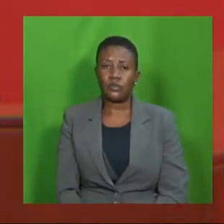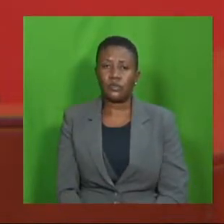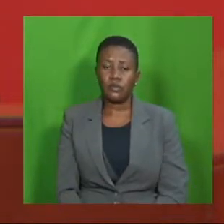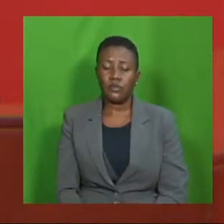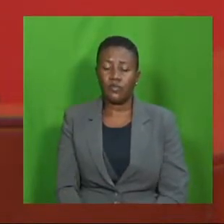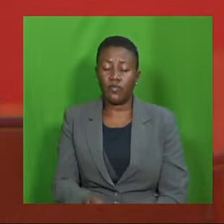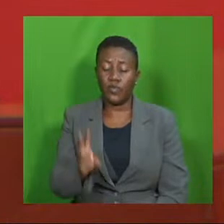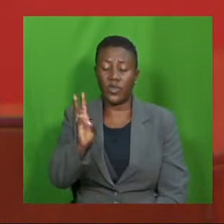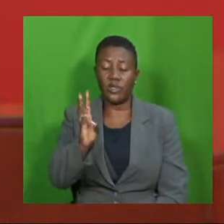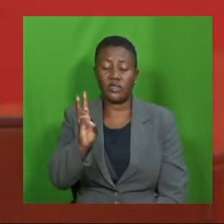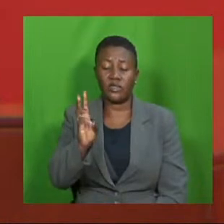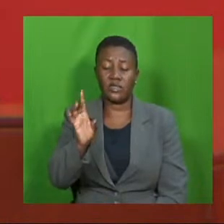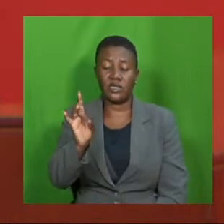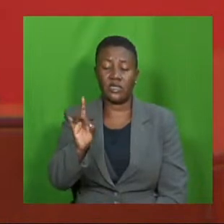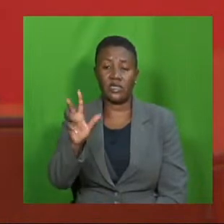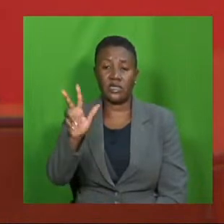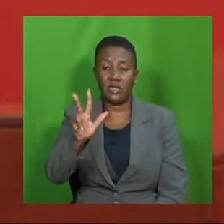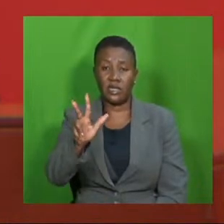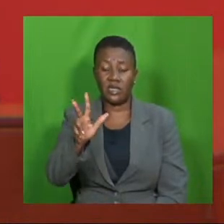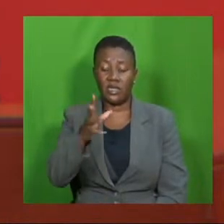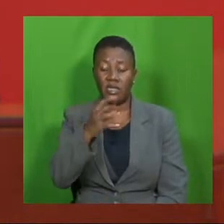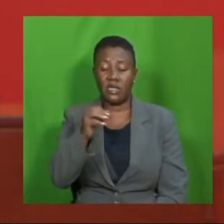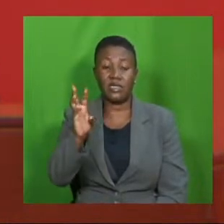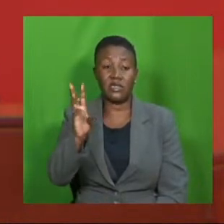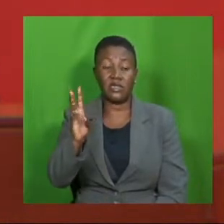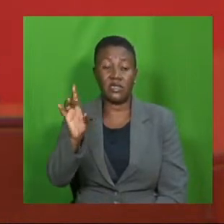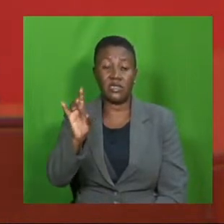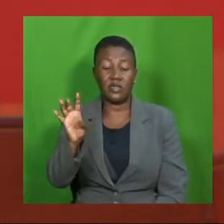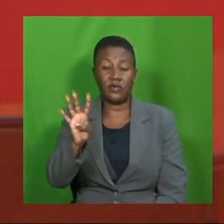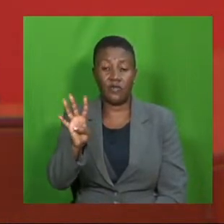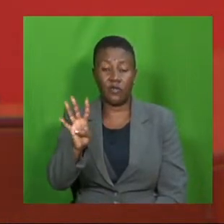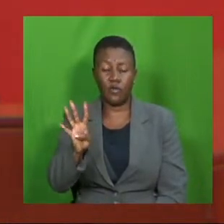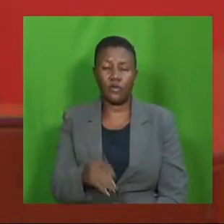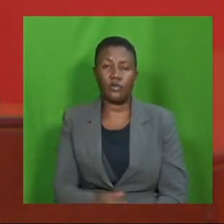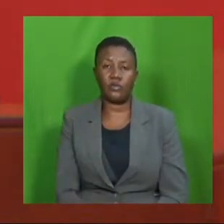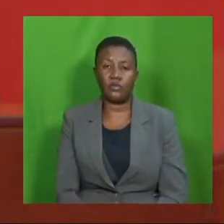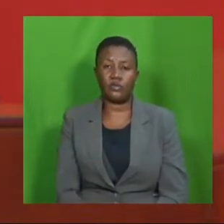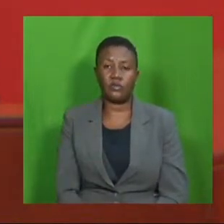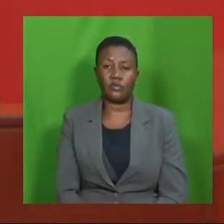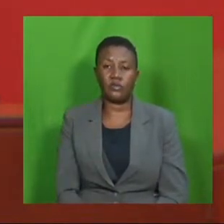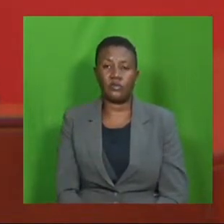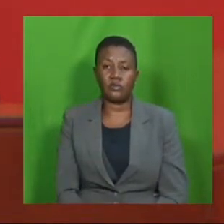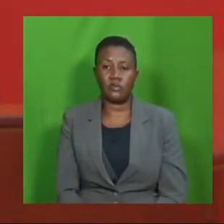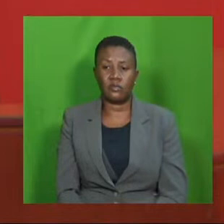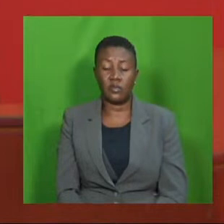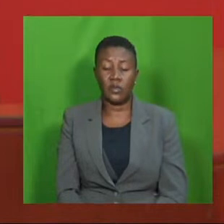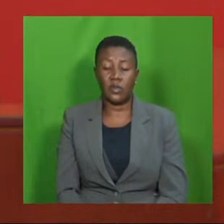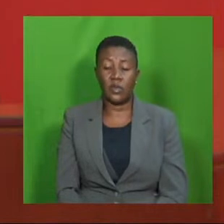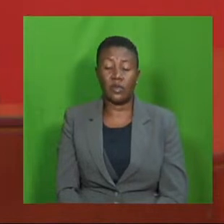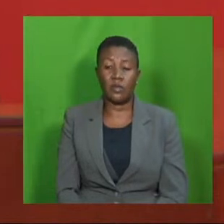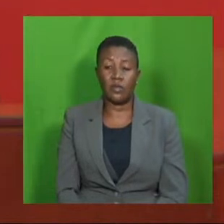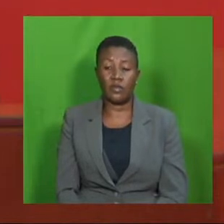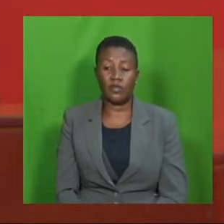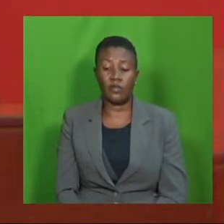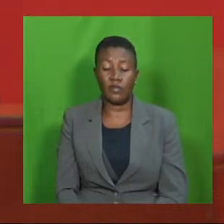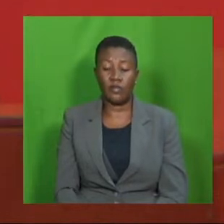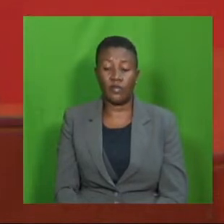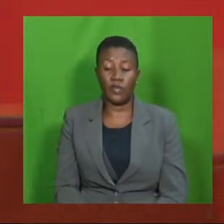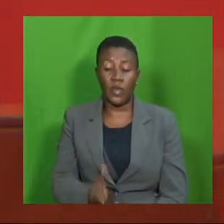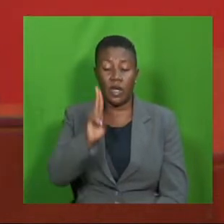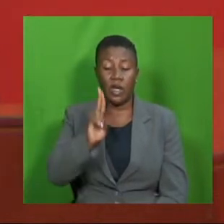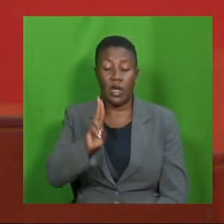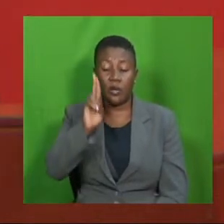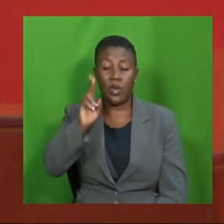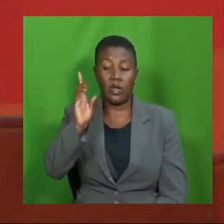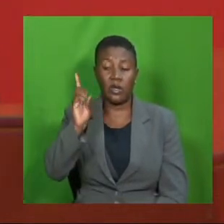683 and 684. Very well. Honorable member for Upper Denchira East. And Mr. Speaker,